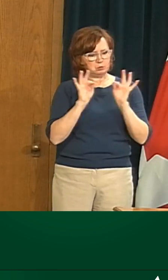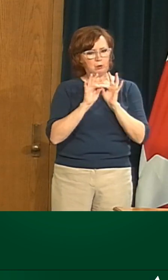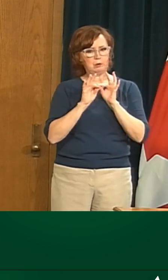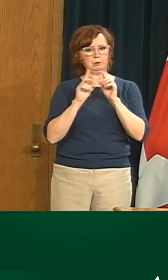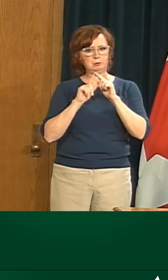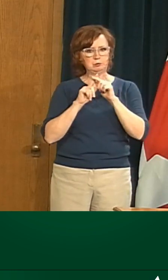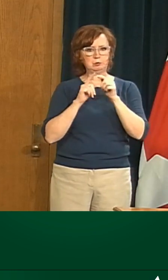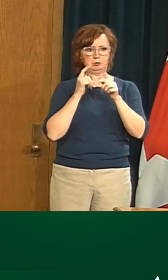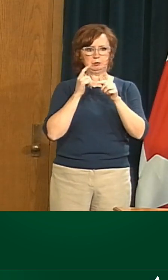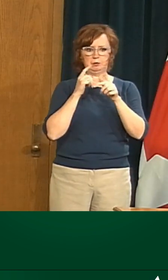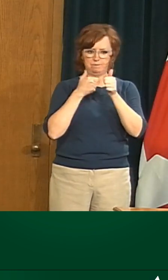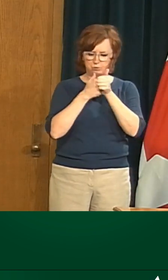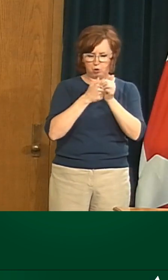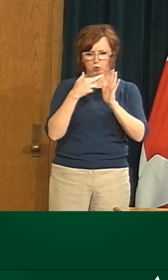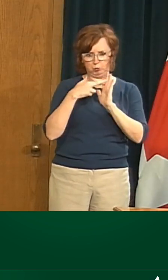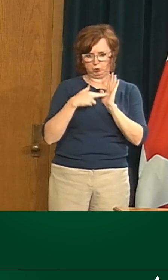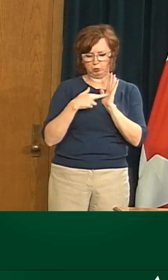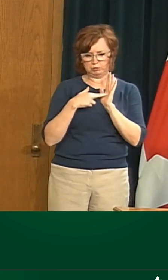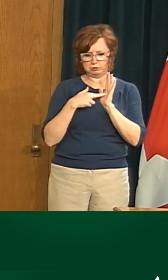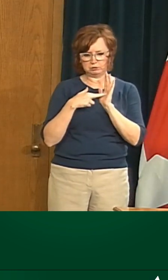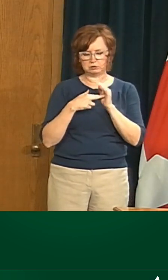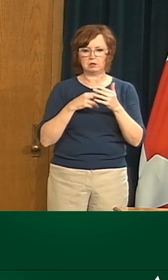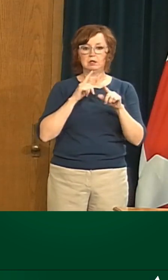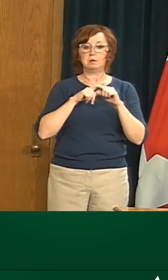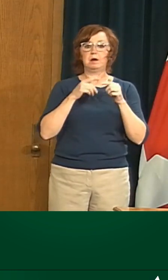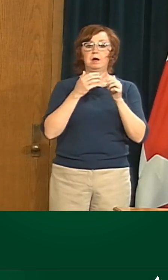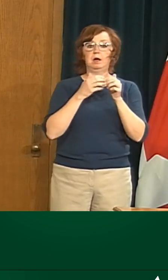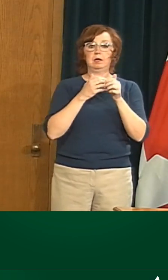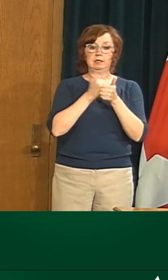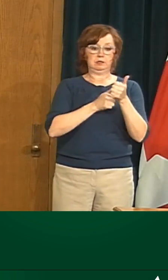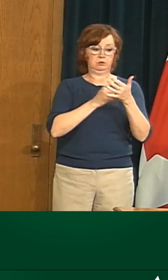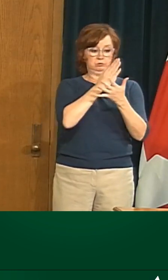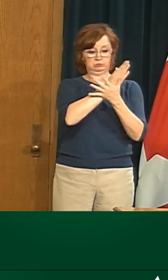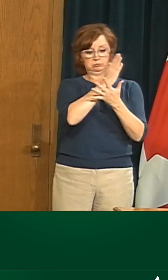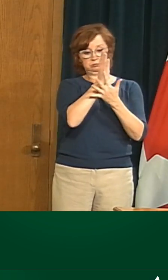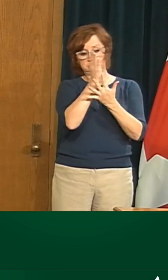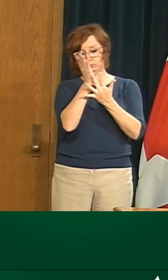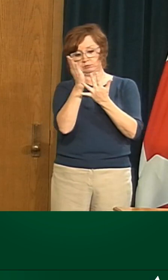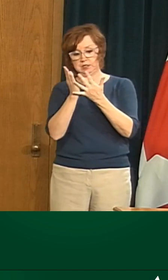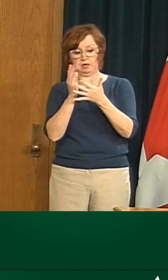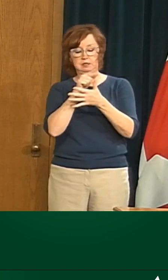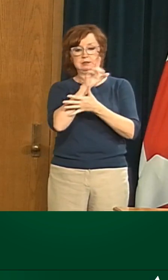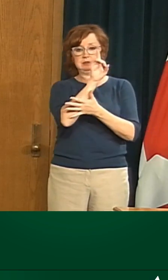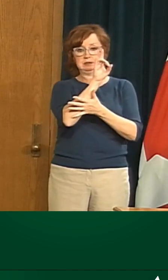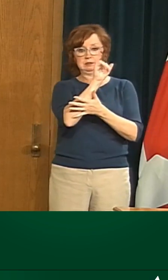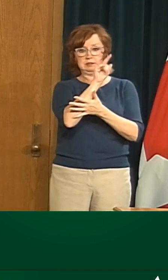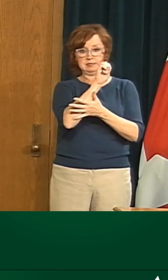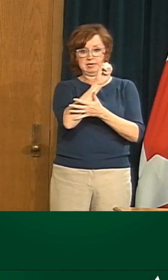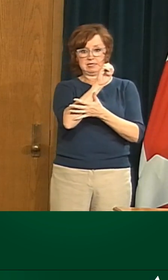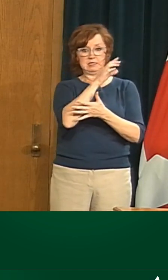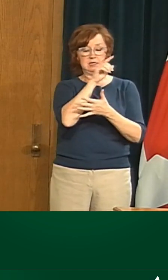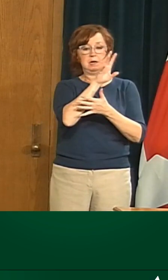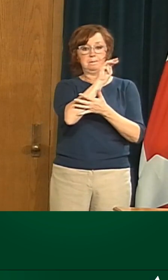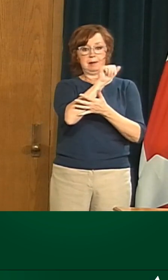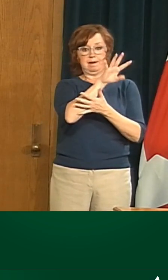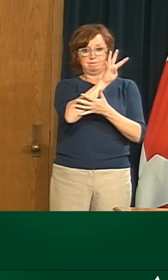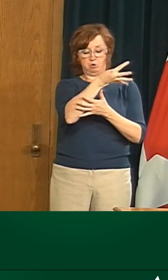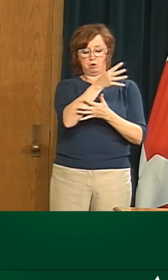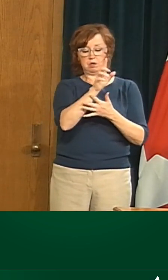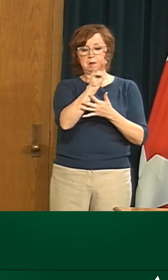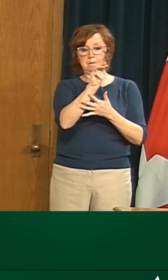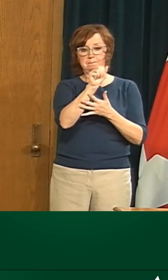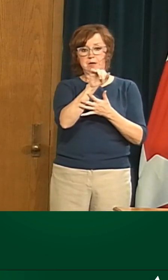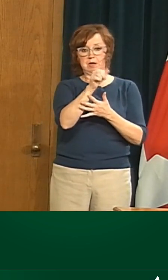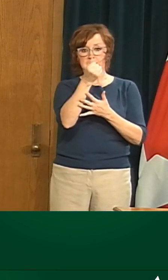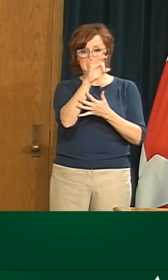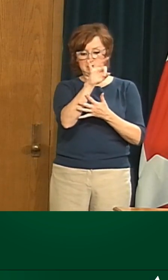understand that between these phases, and we have put dates on phase 1 and phase 2, but not on phase 3, 4, and 5, and those